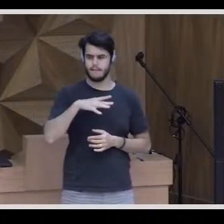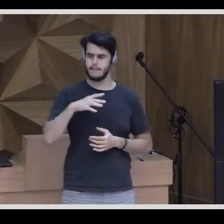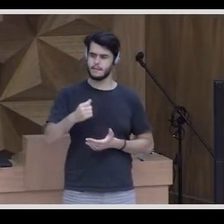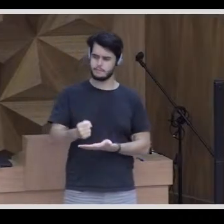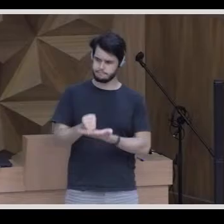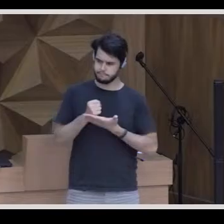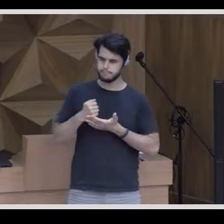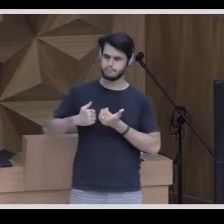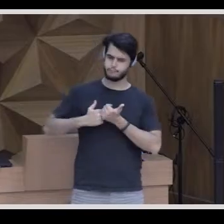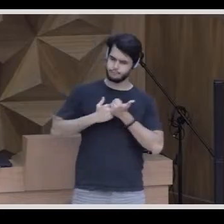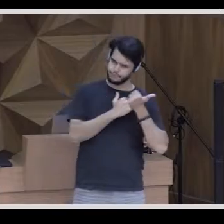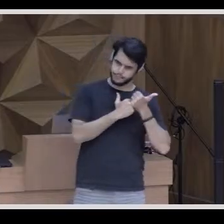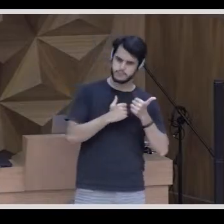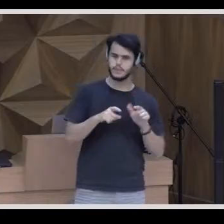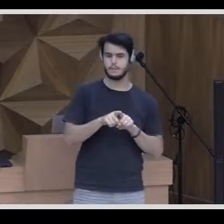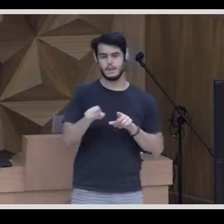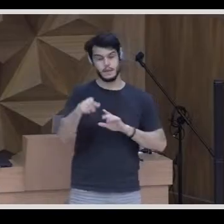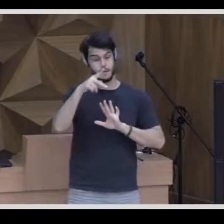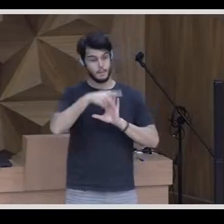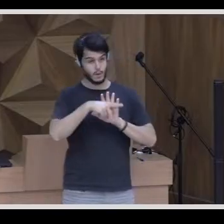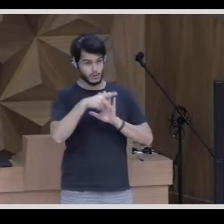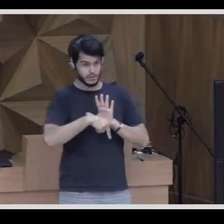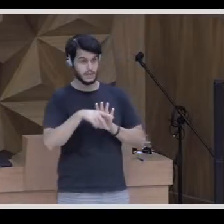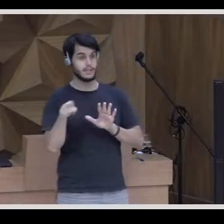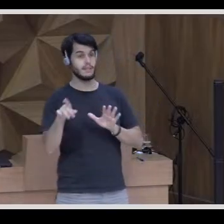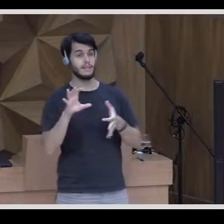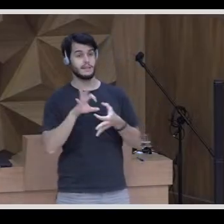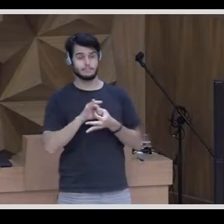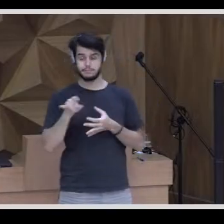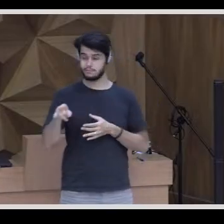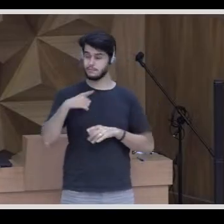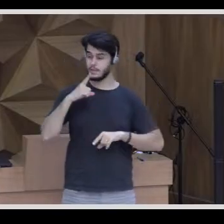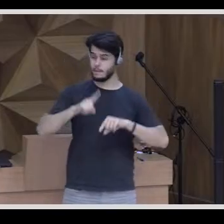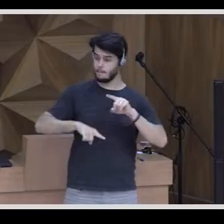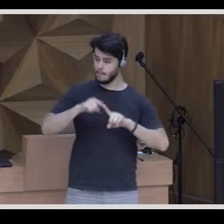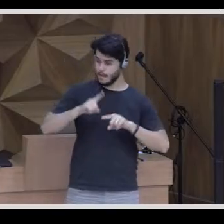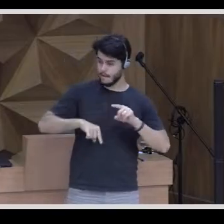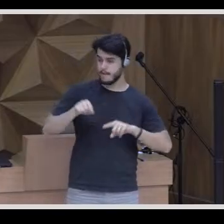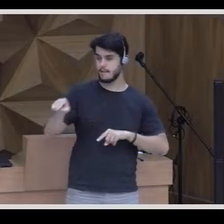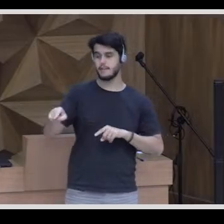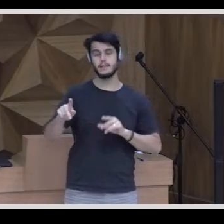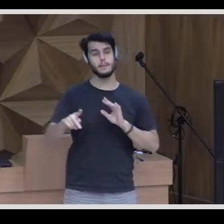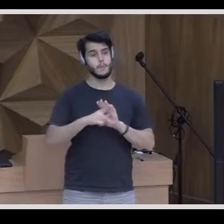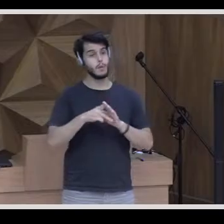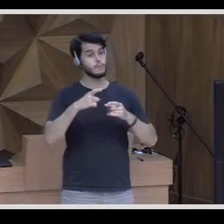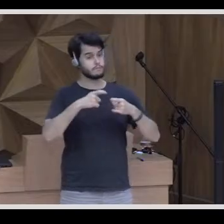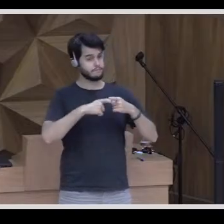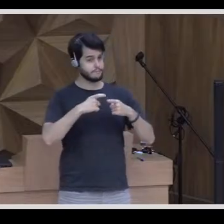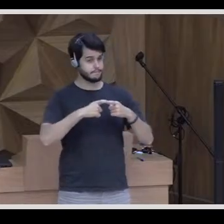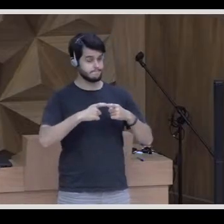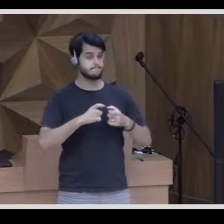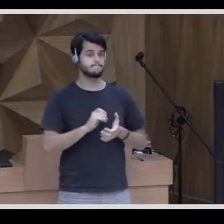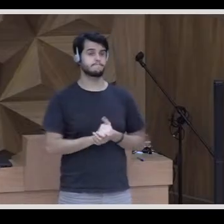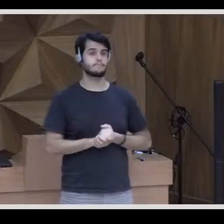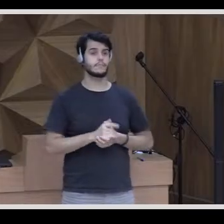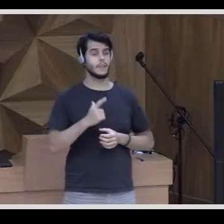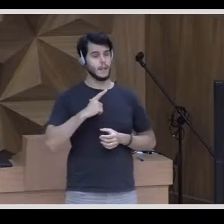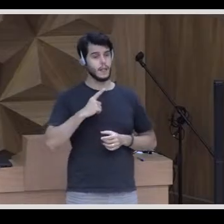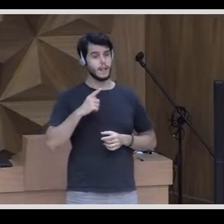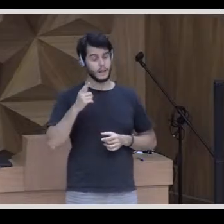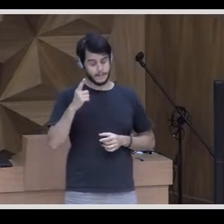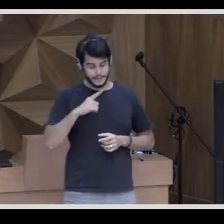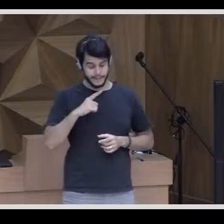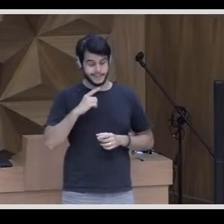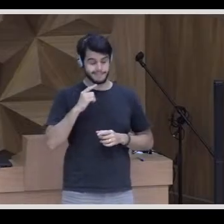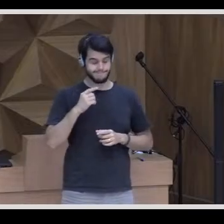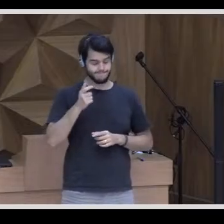at these infusion devices and syringe drivers because there's lots of very interesting properties about these devices. So